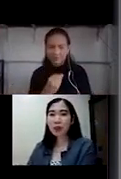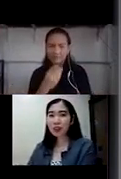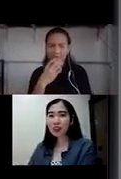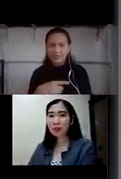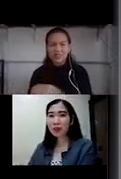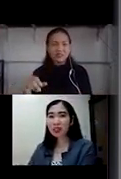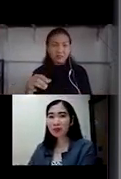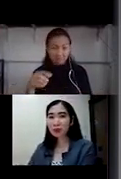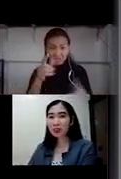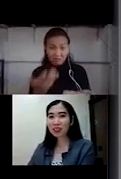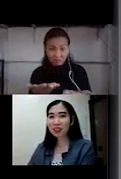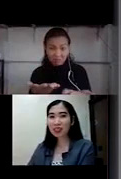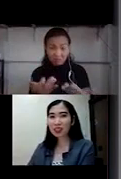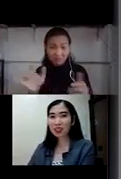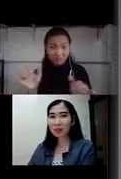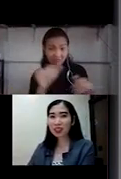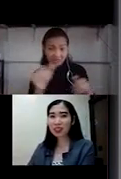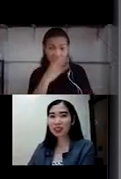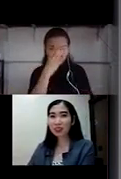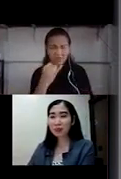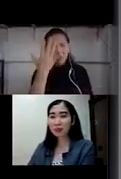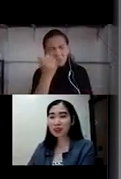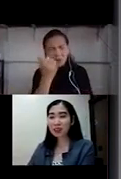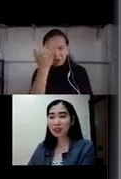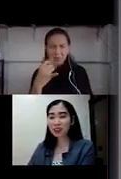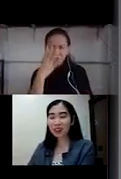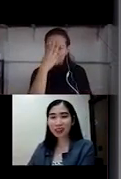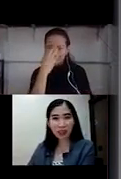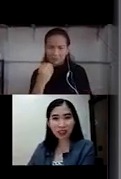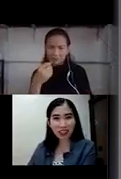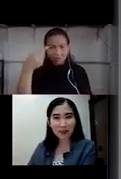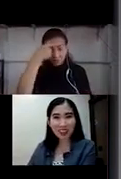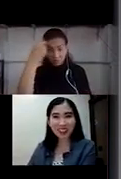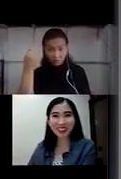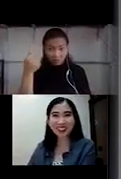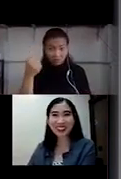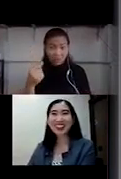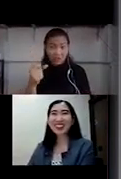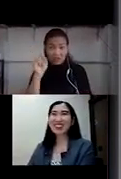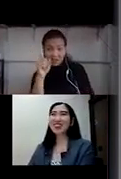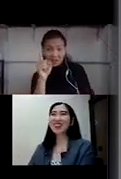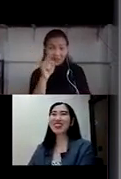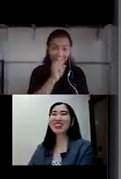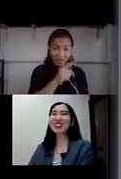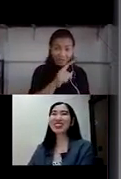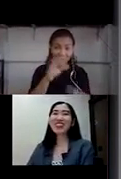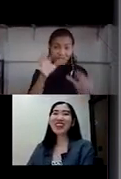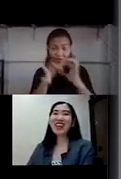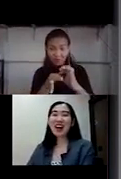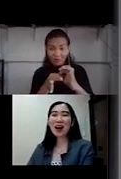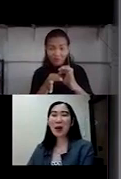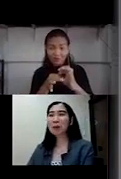po ba kayo? Bakit po kaya tayo sleepy? Sleepy ba dahil 11:11? Joke.